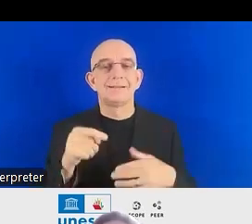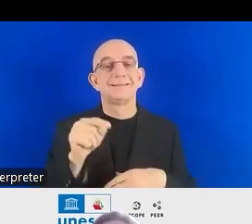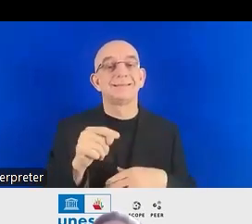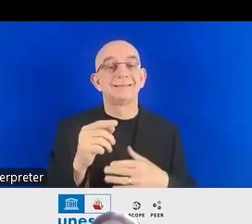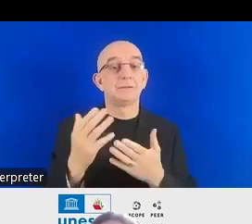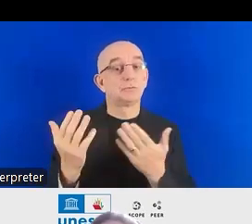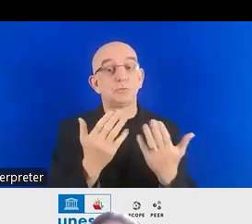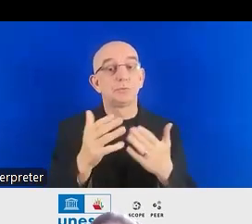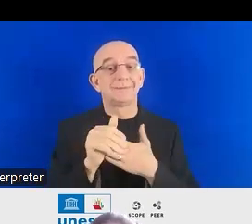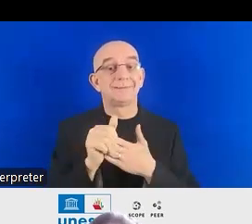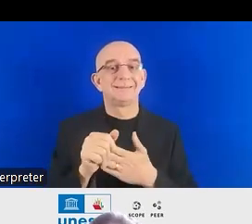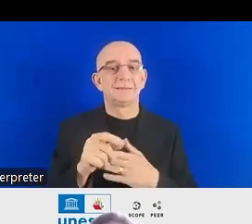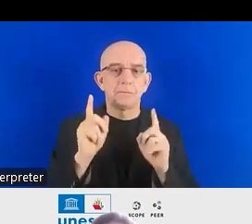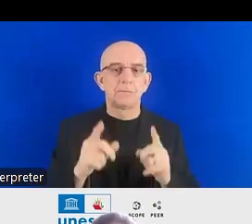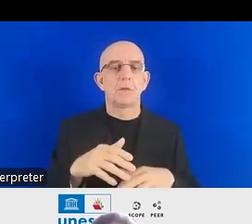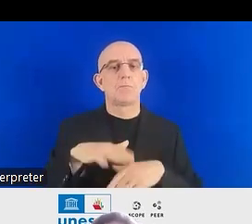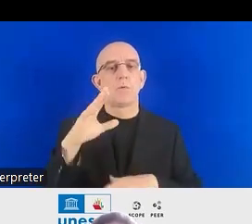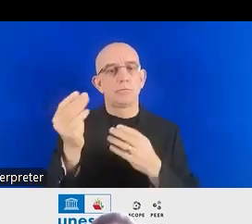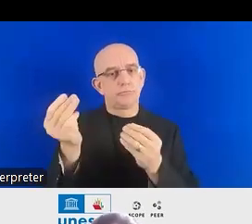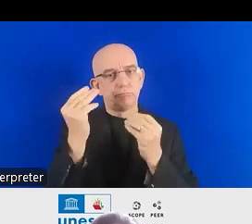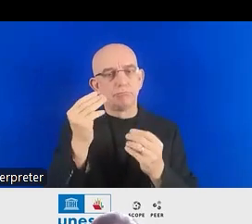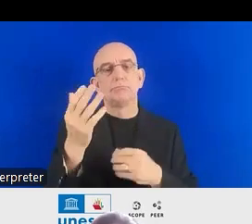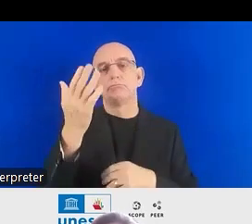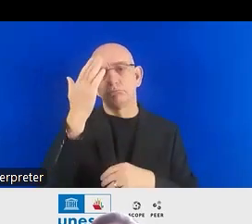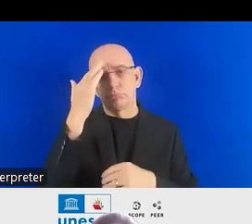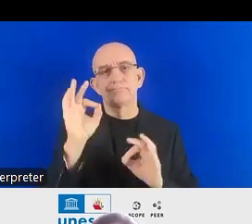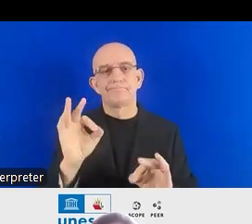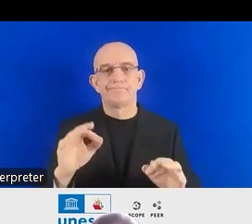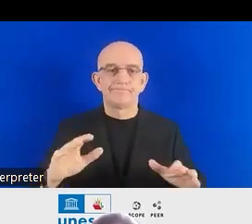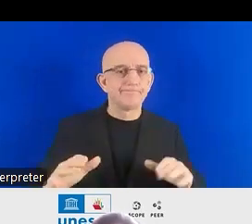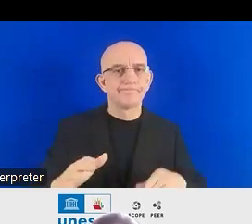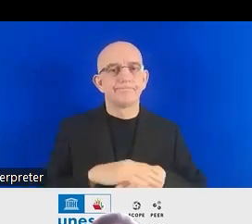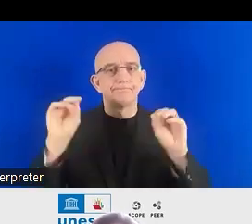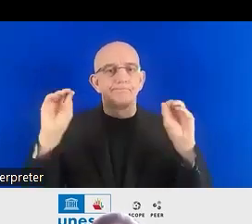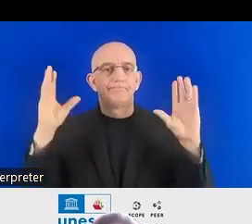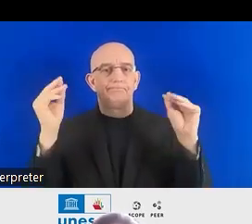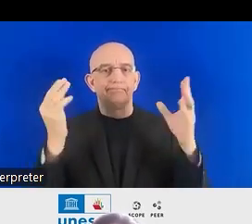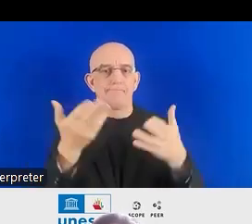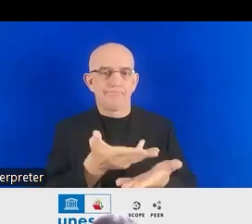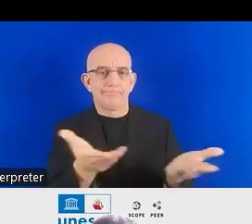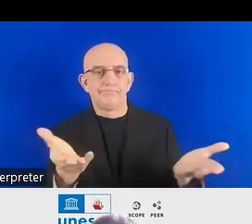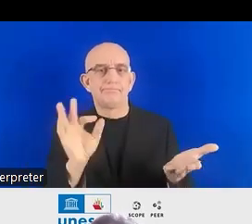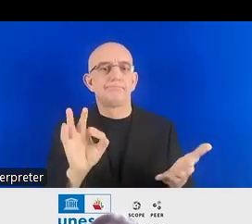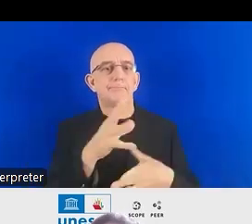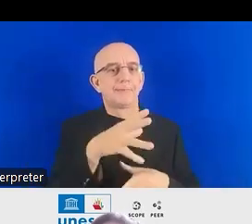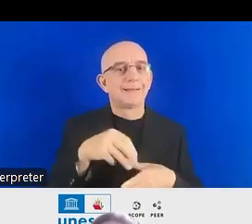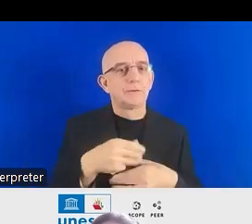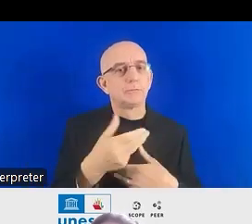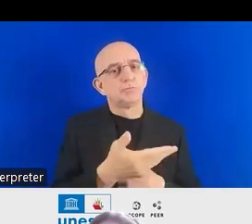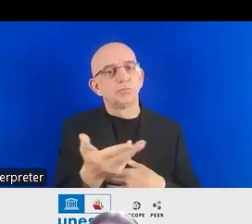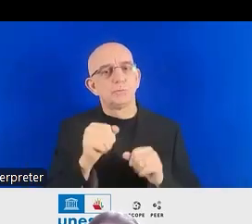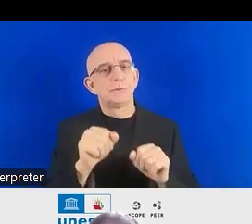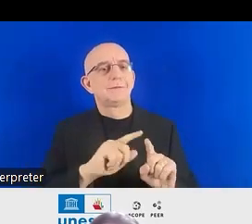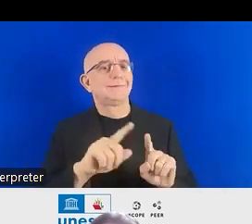that we need to have standards and competency frameworks that frame